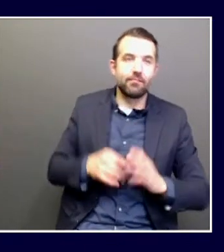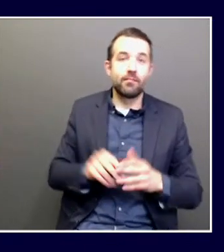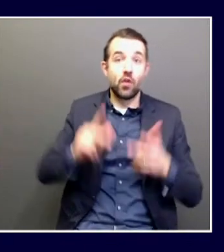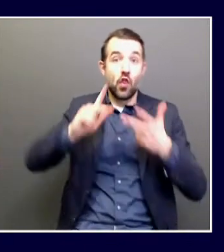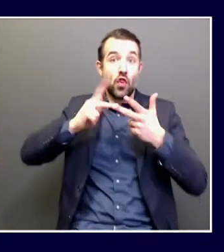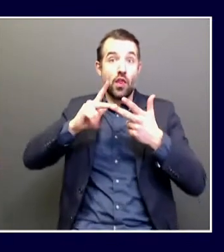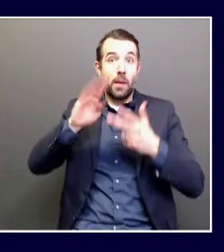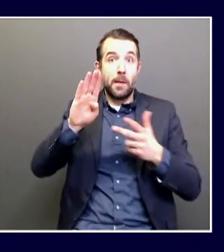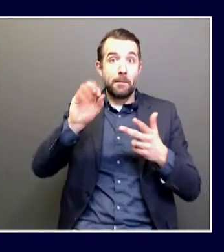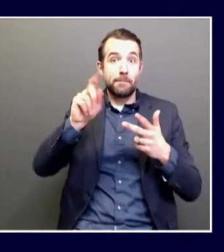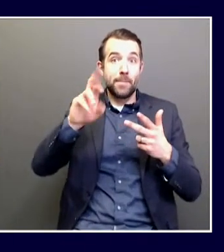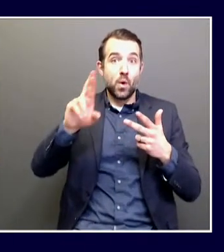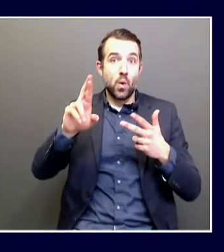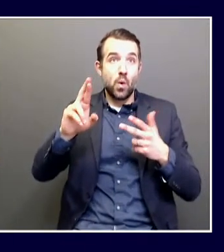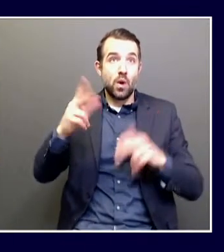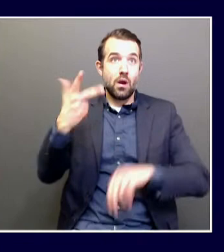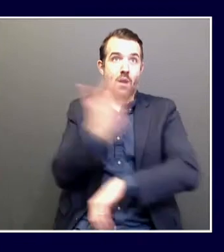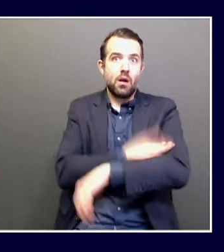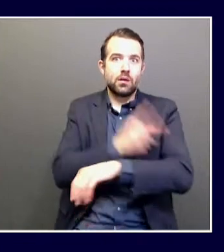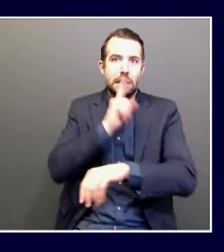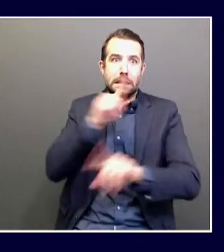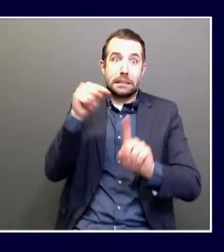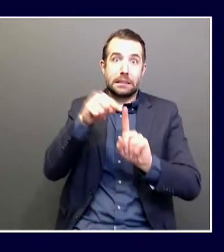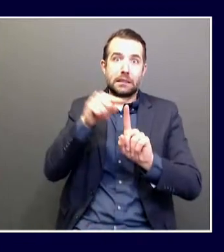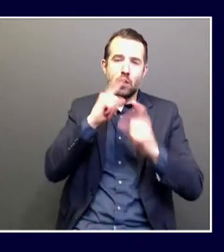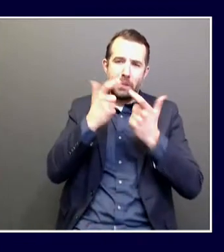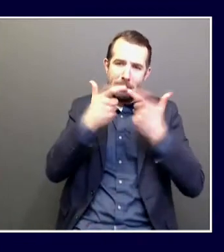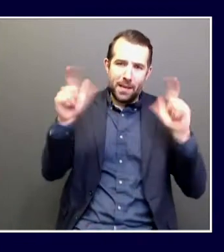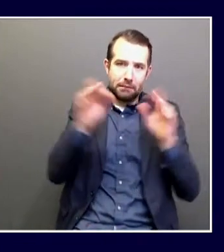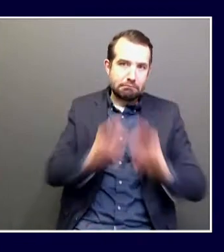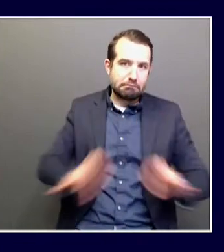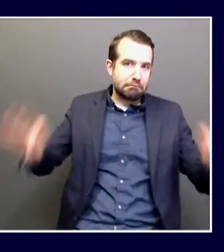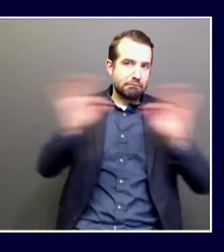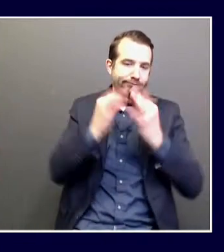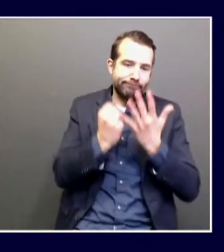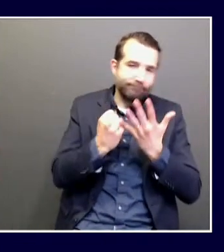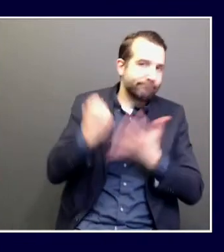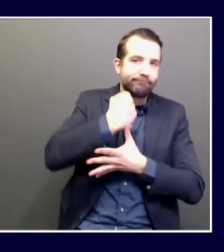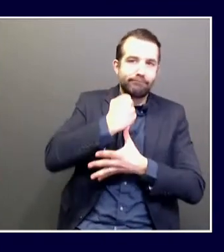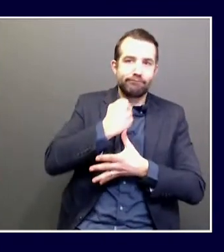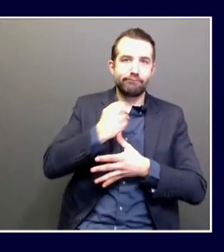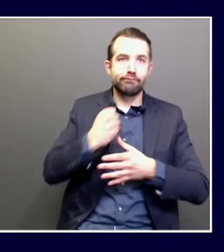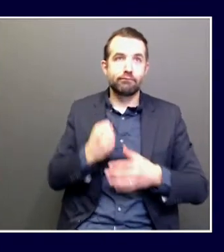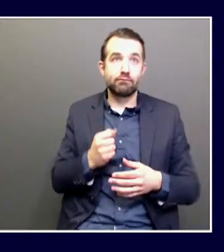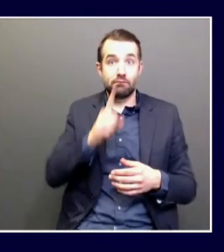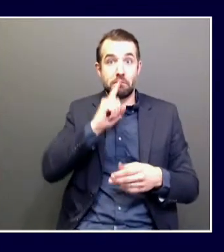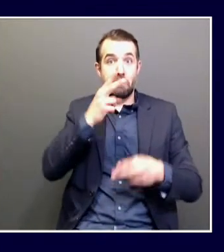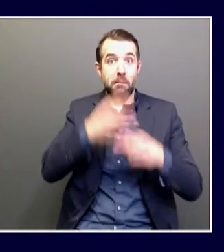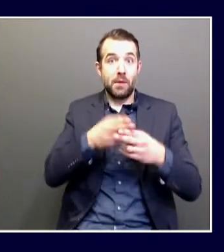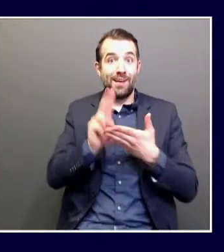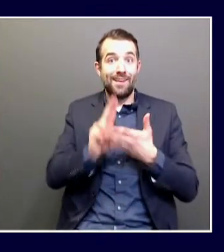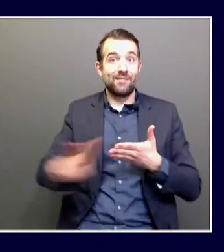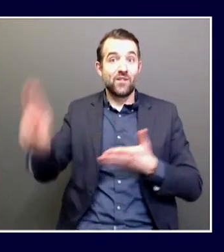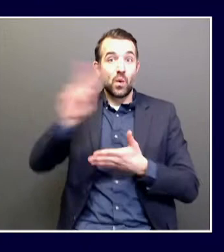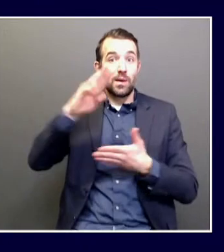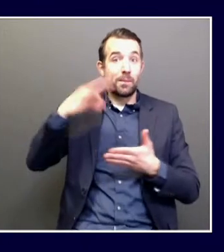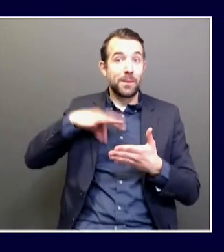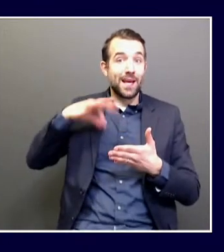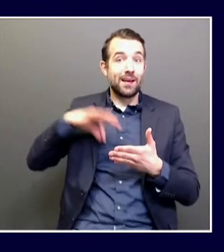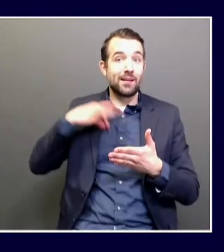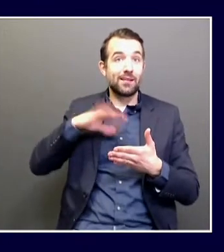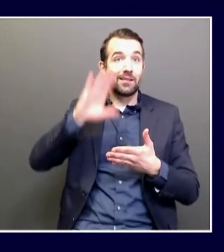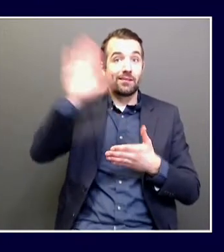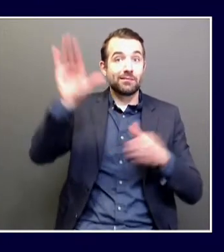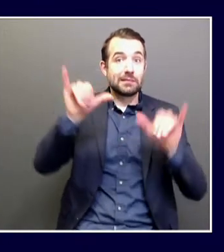behind some of the decisions, like the one you referenced from the university system, is in recognition of the fact that without a booster on board,